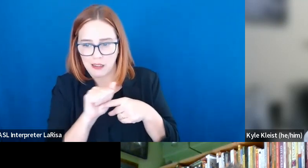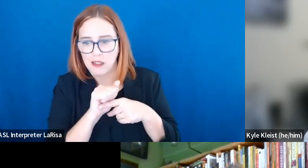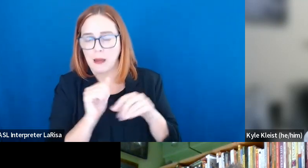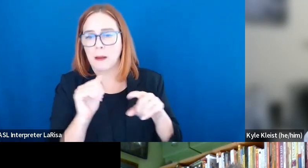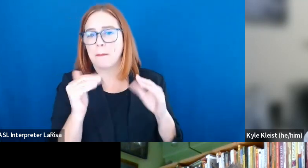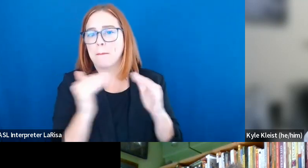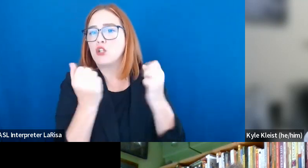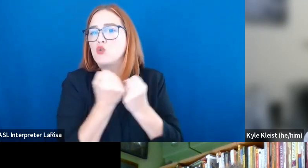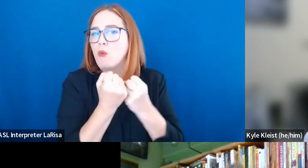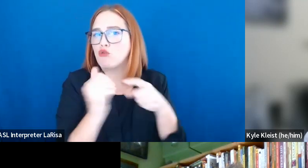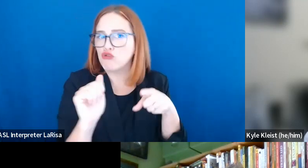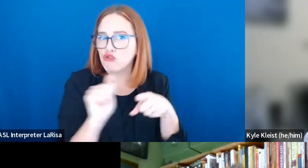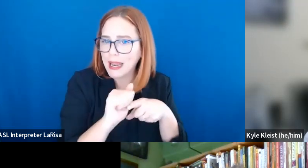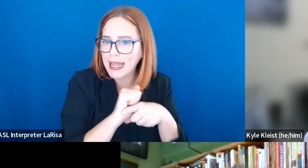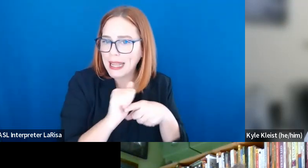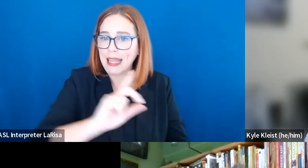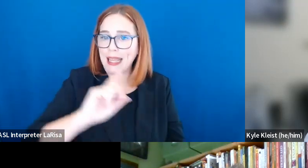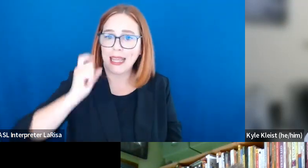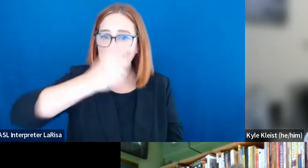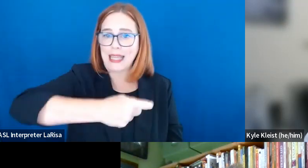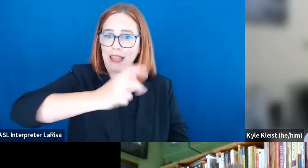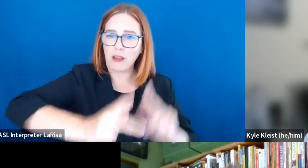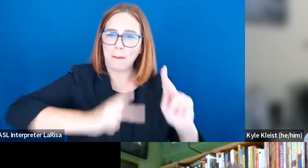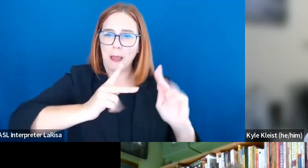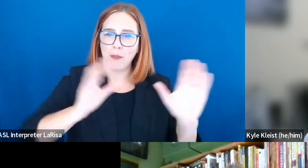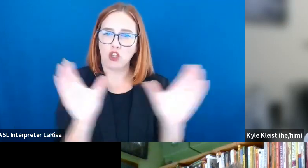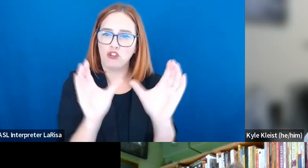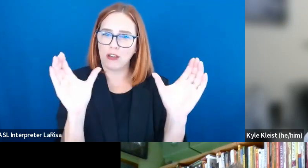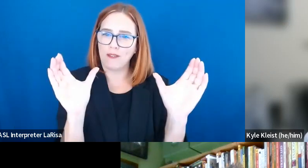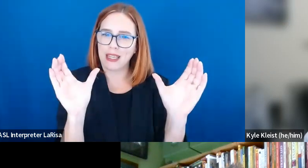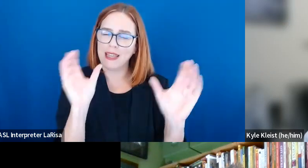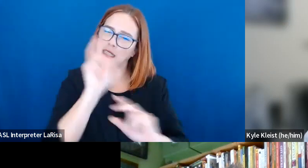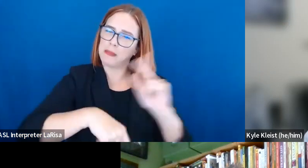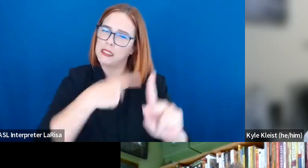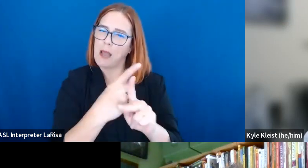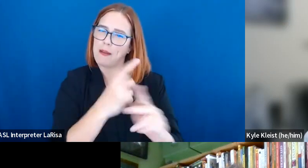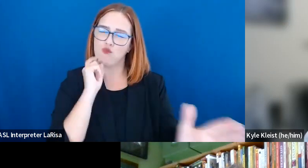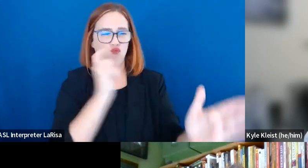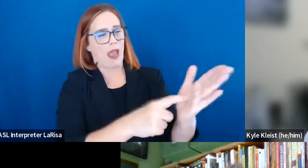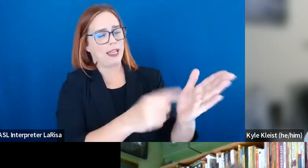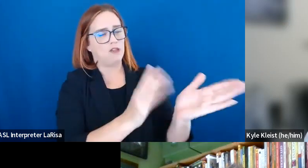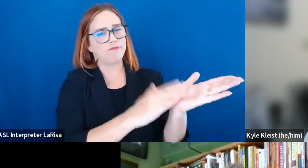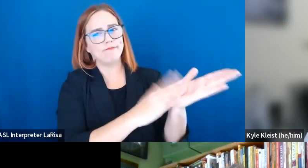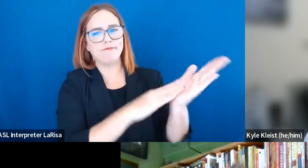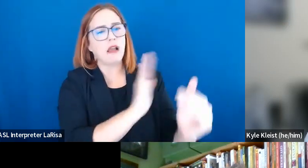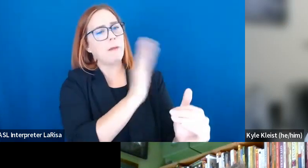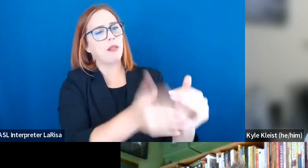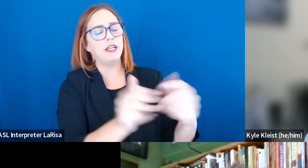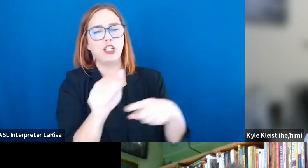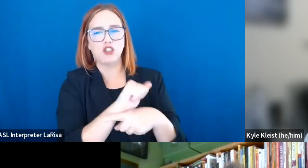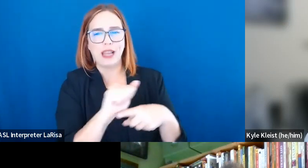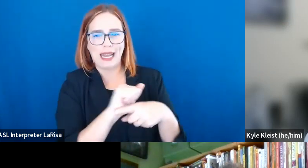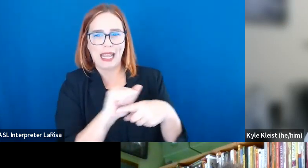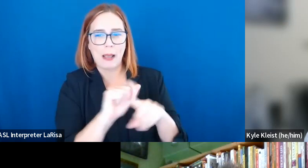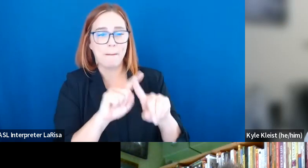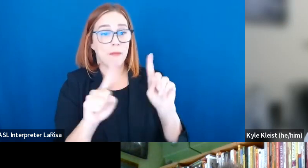a certificate of a type, recognition for completing the training. But one else question I wanted to just